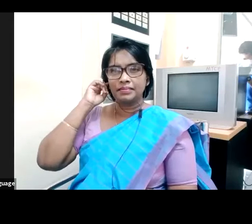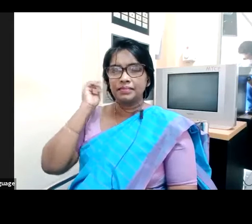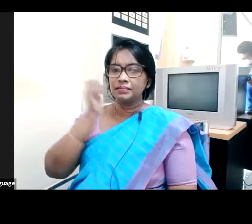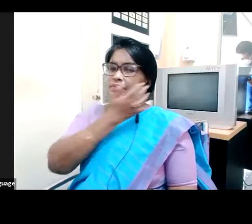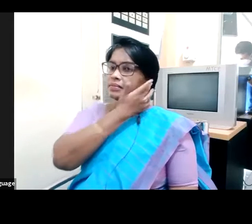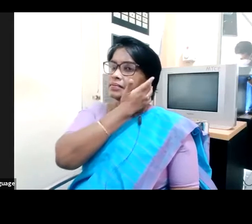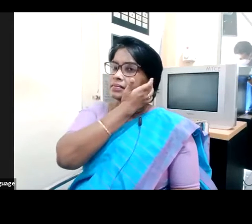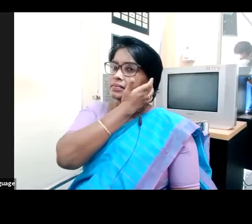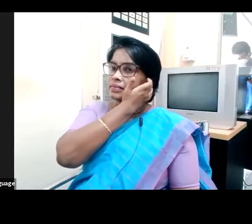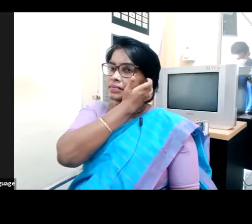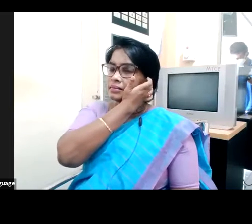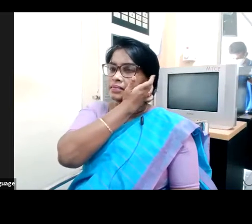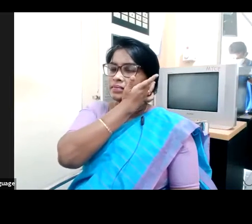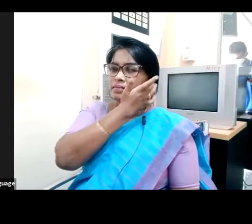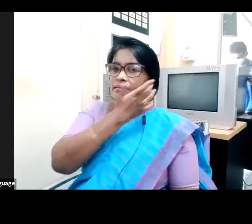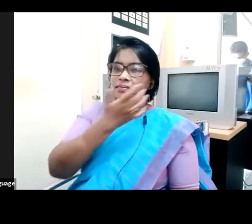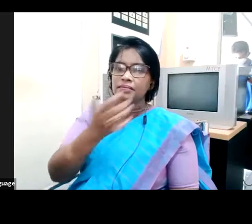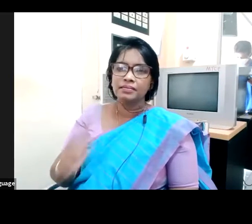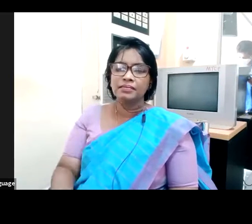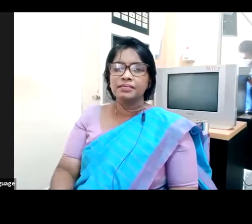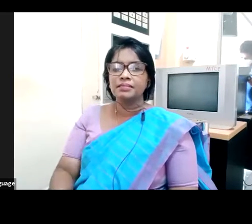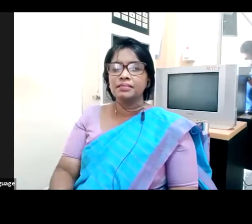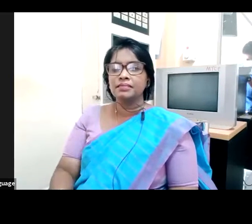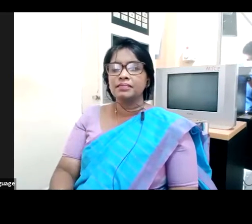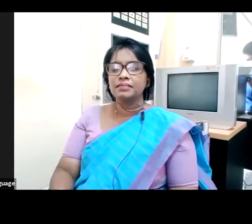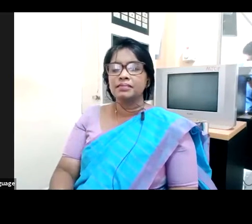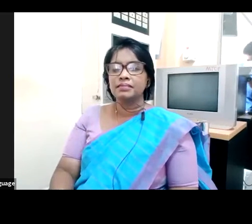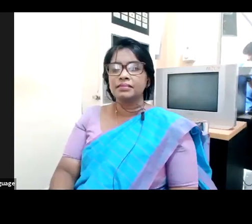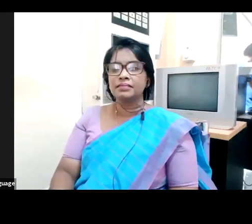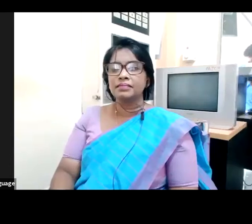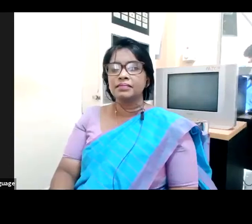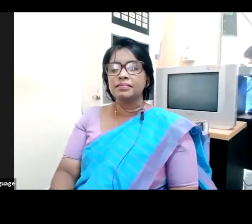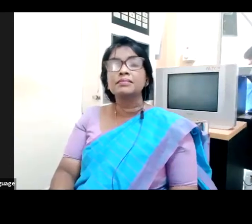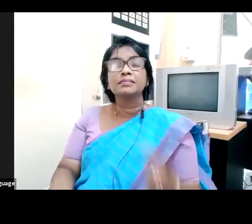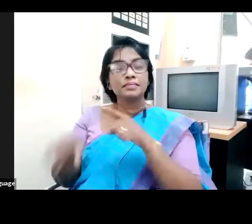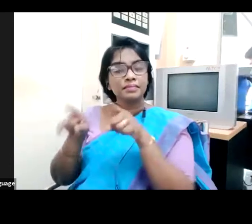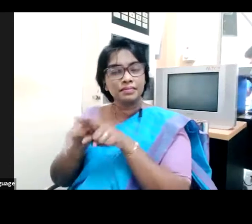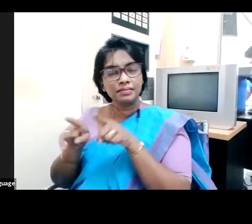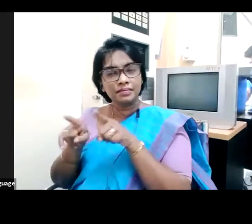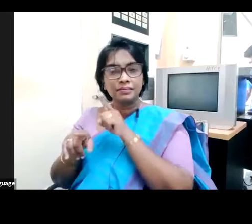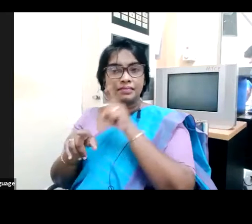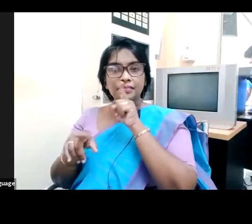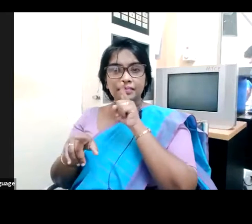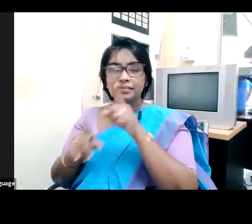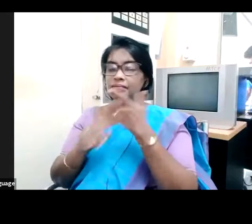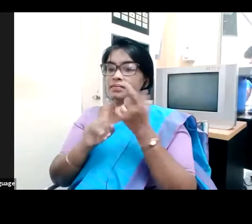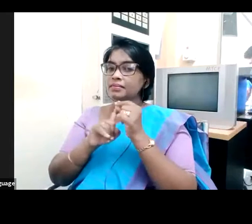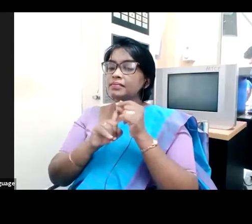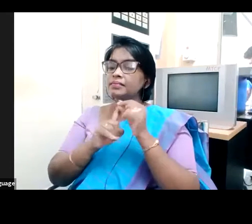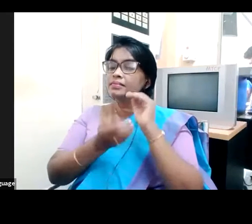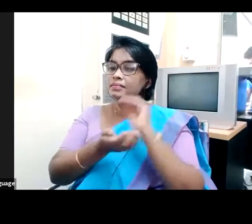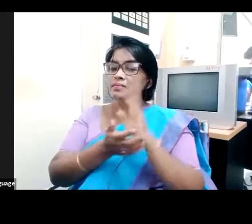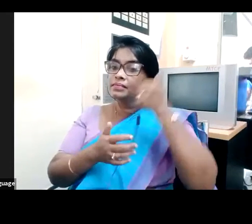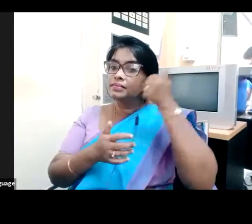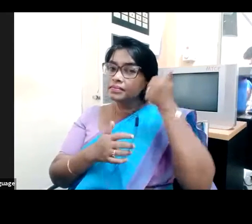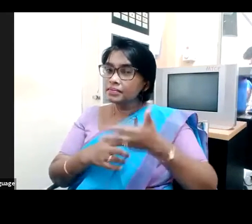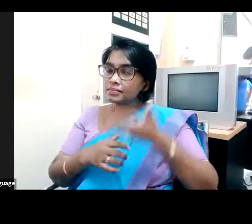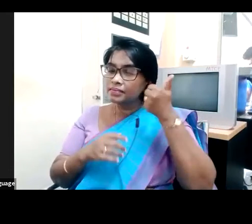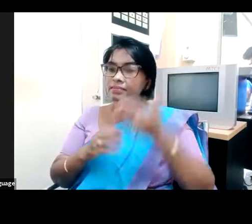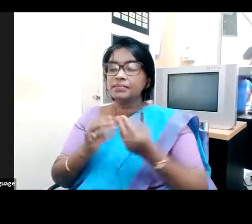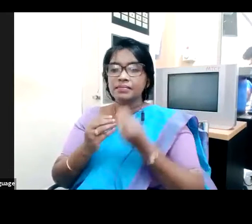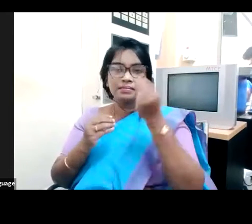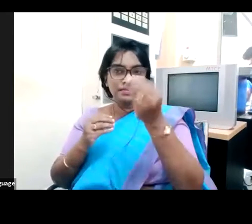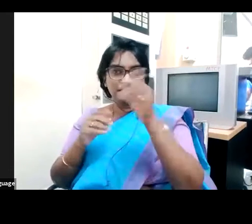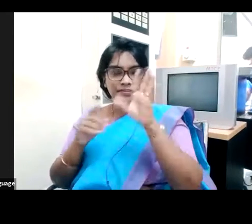both corporate and individual values and ethics becomes crucial for sustainability in my view. I think Supun touched upon